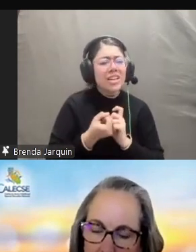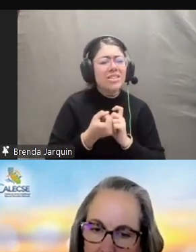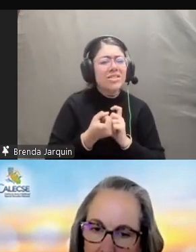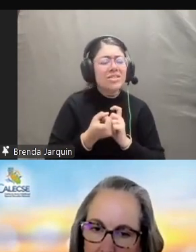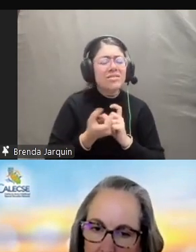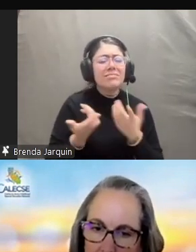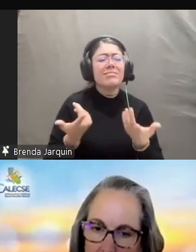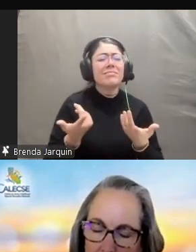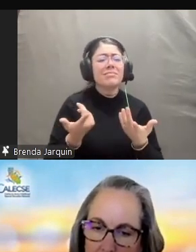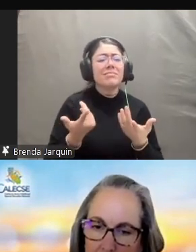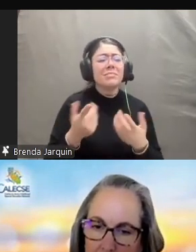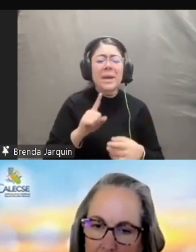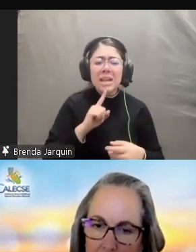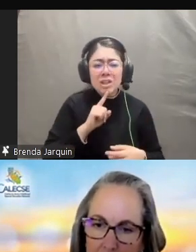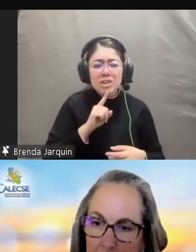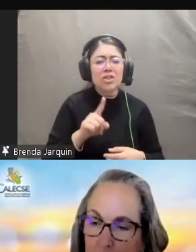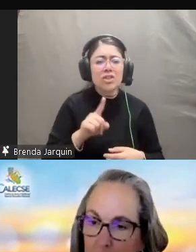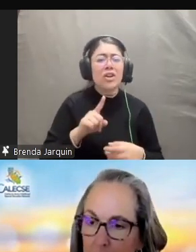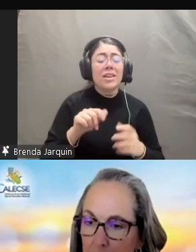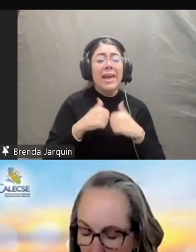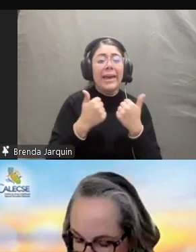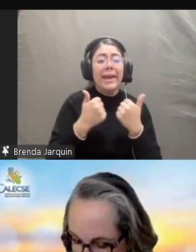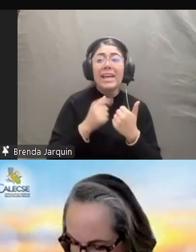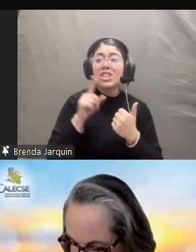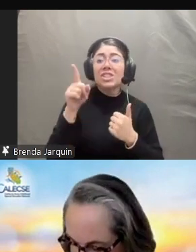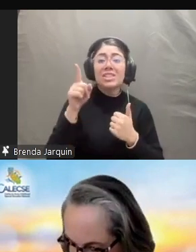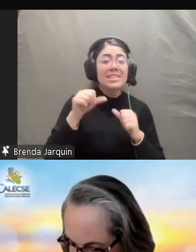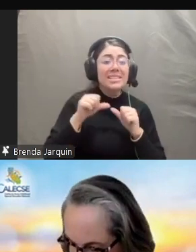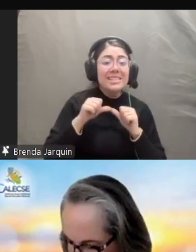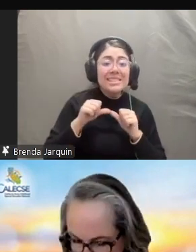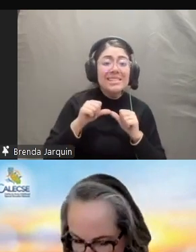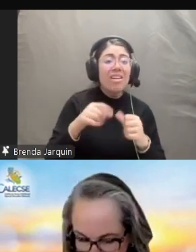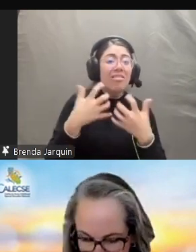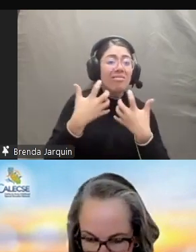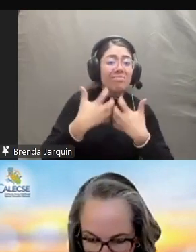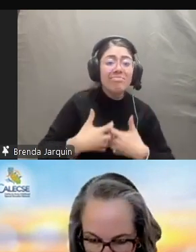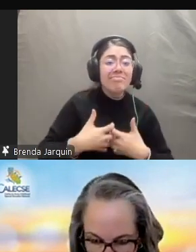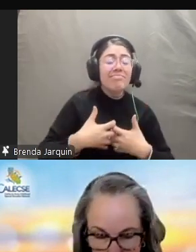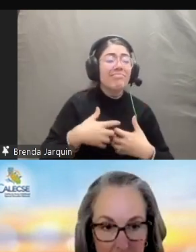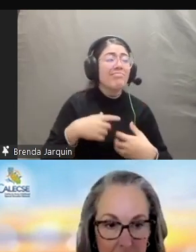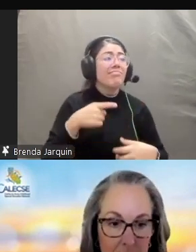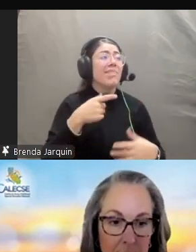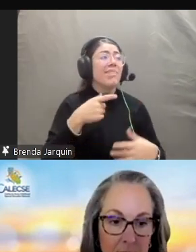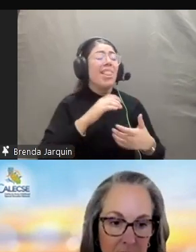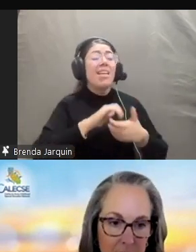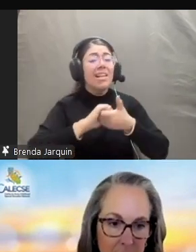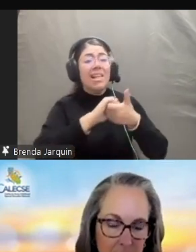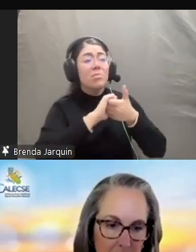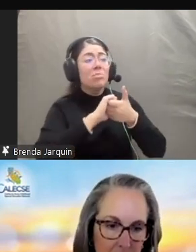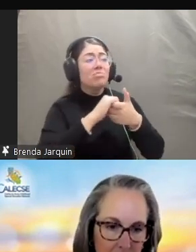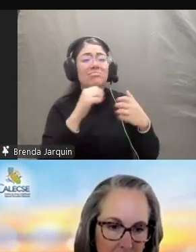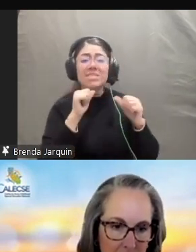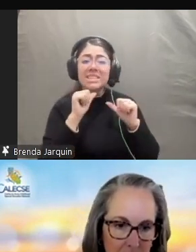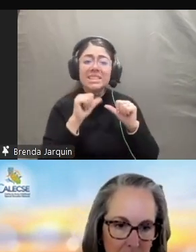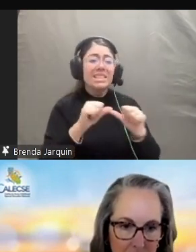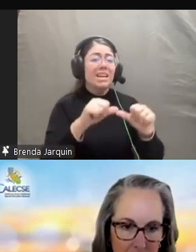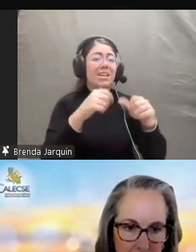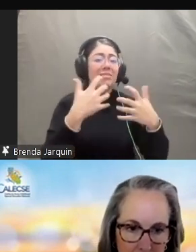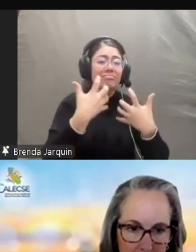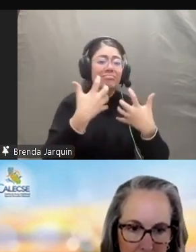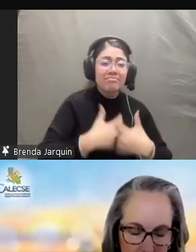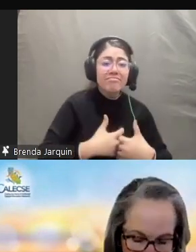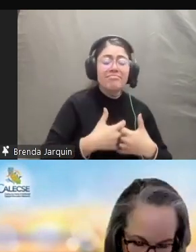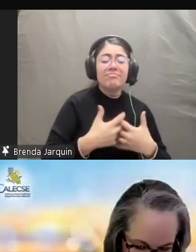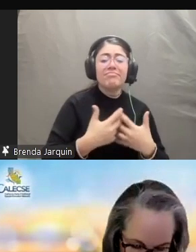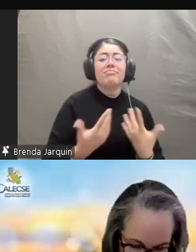still functioning, our collaborative still functioning? And then like down at the LEA level, how are those referrals still happening?